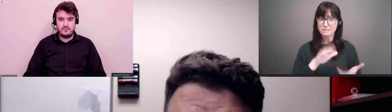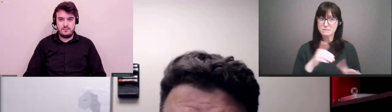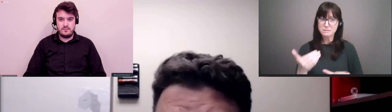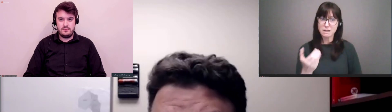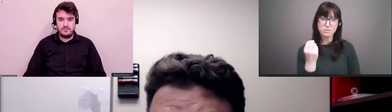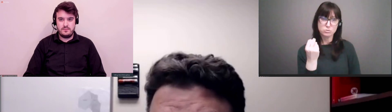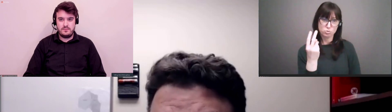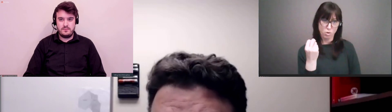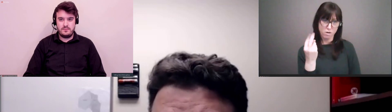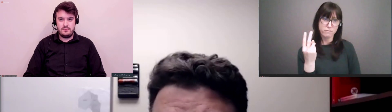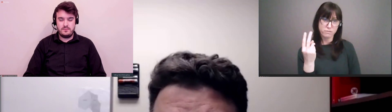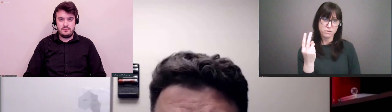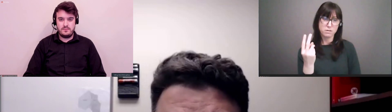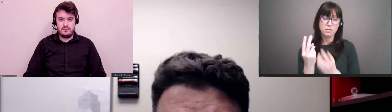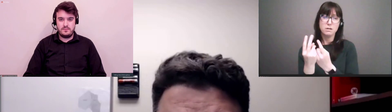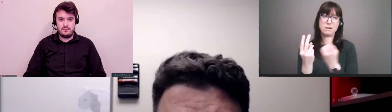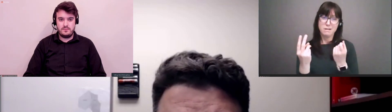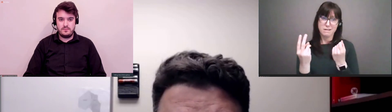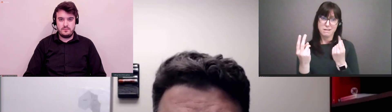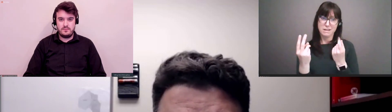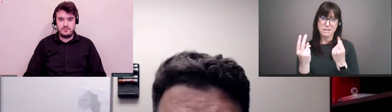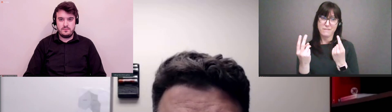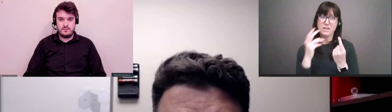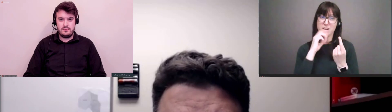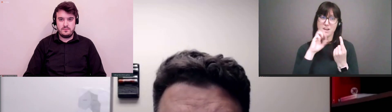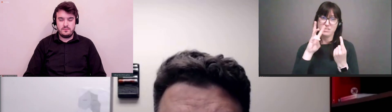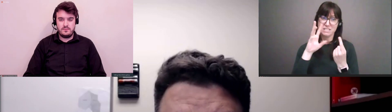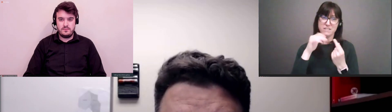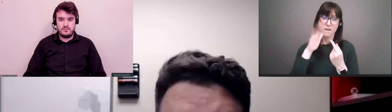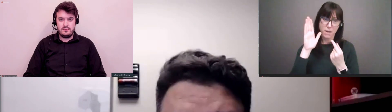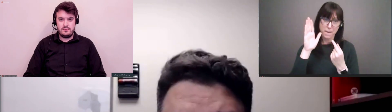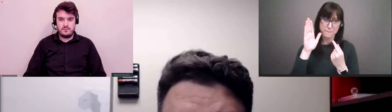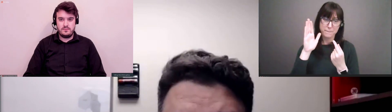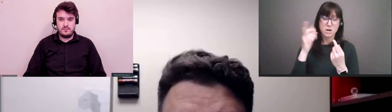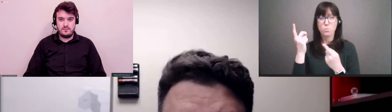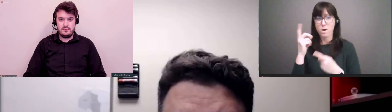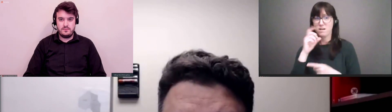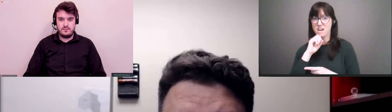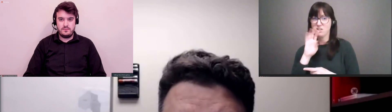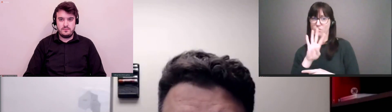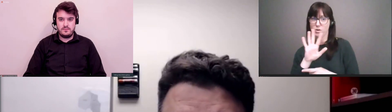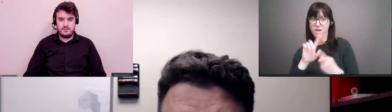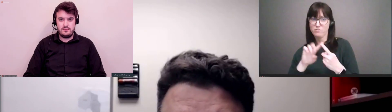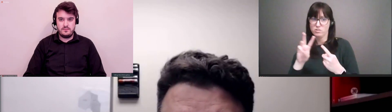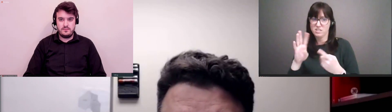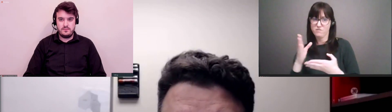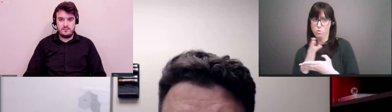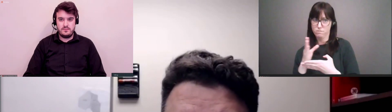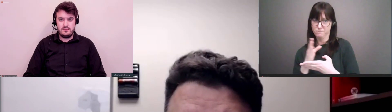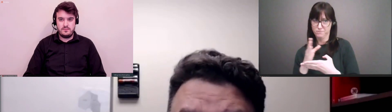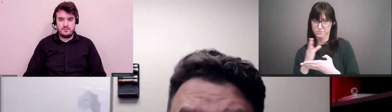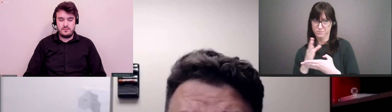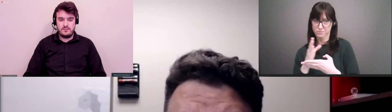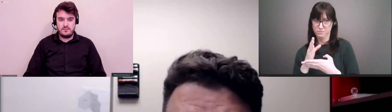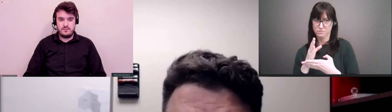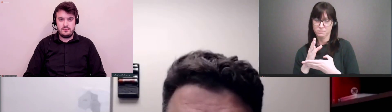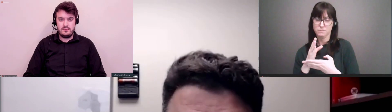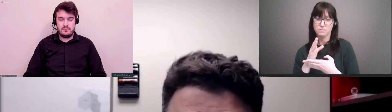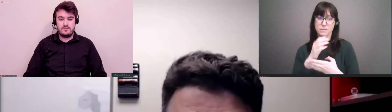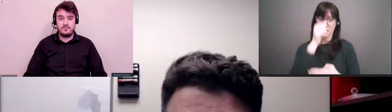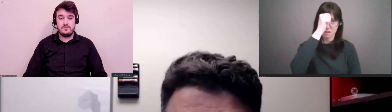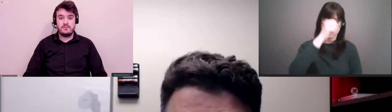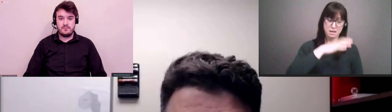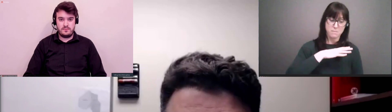these individuals, 11 were over the age of 65 years, and 1 was 45 to 64 years old, 7 males and 5